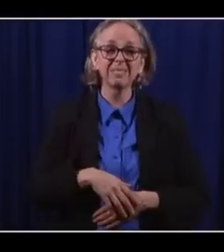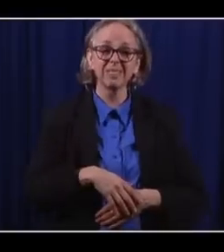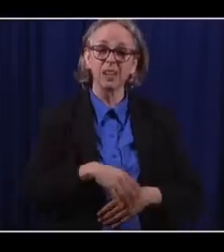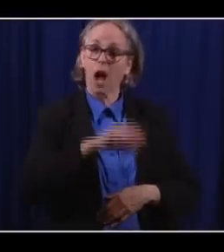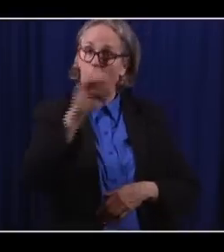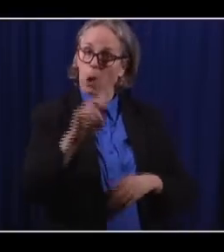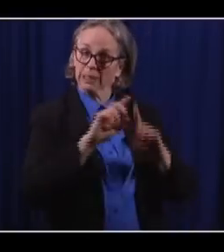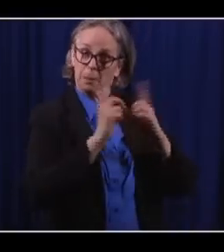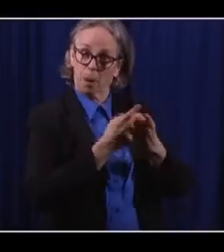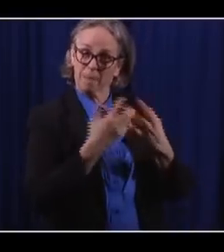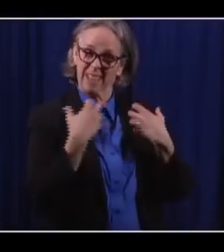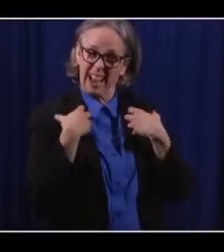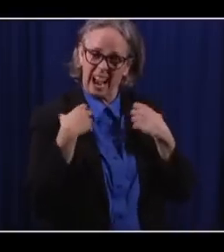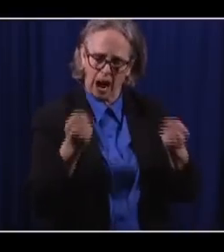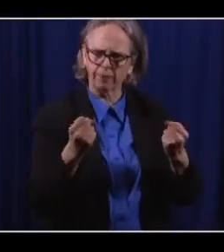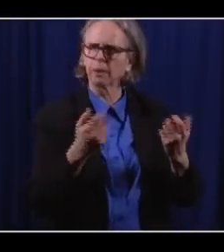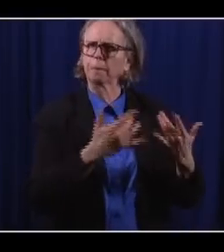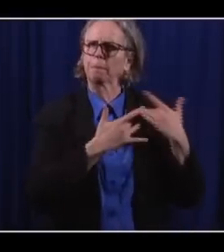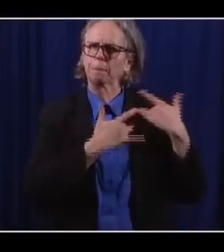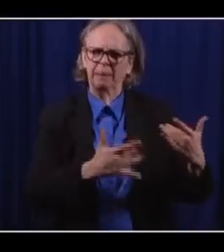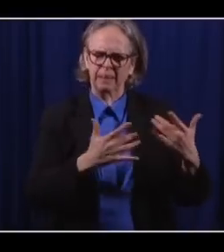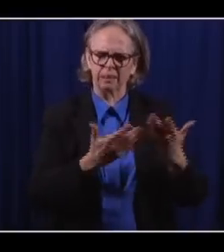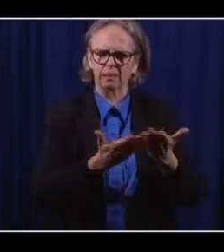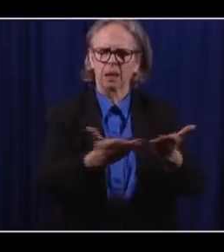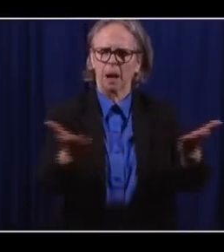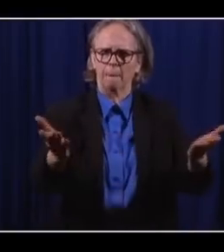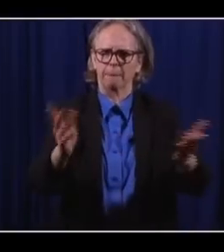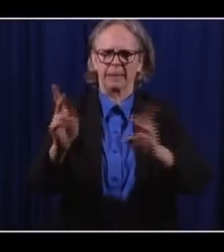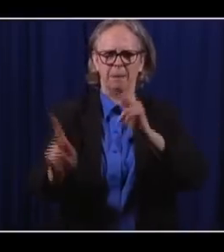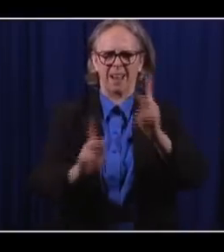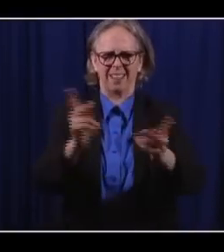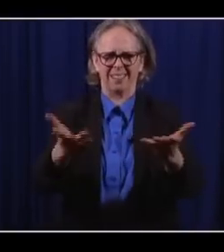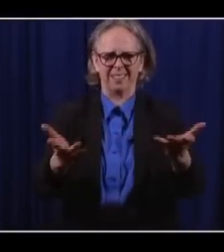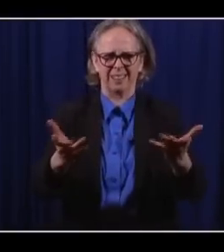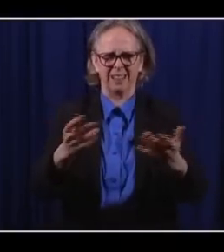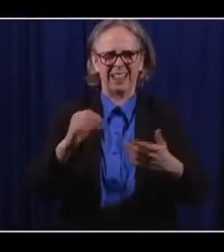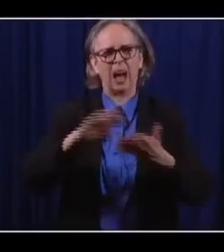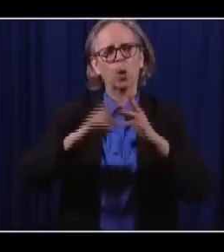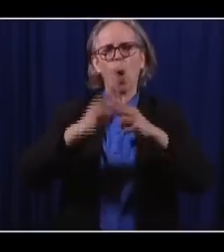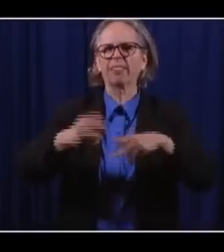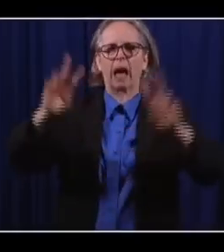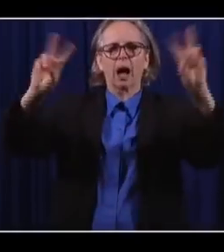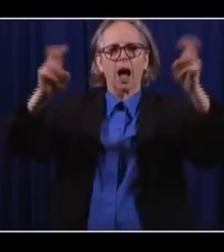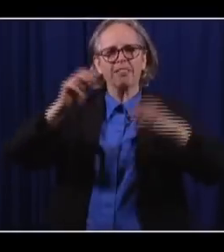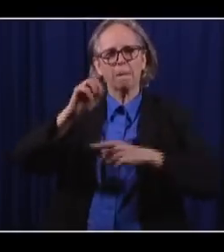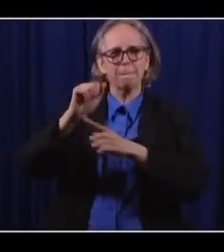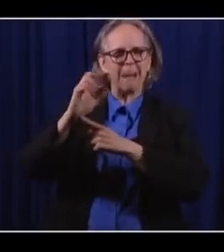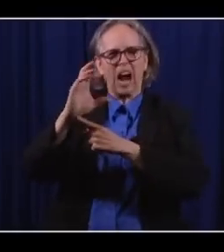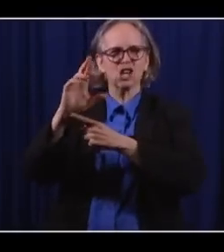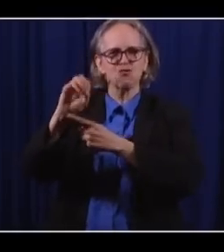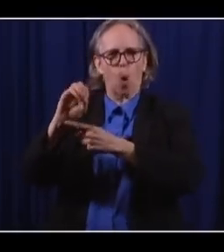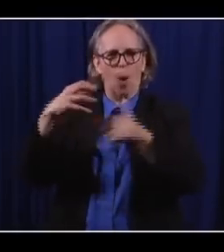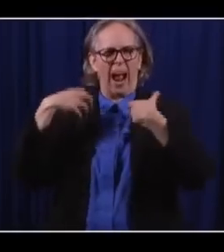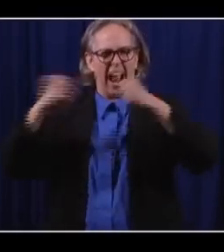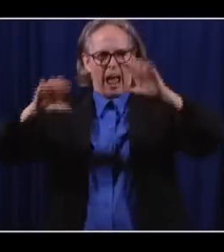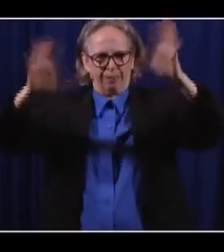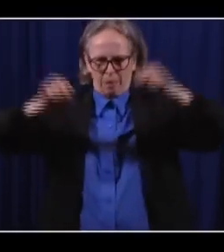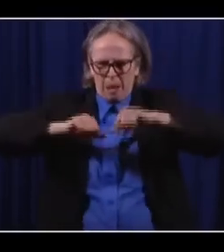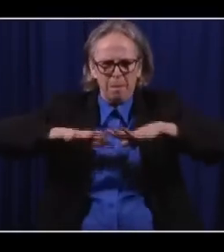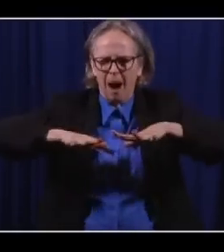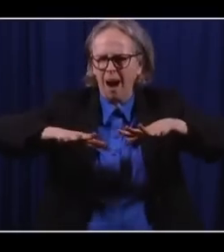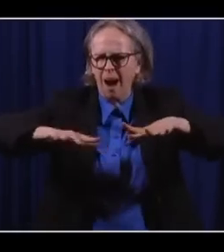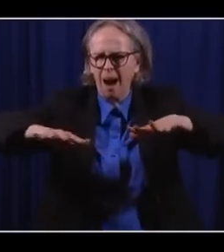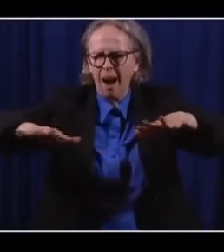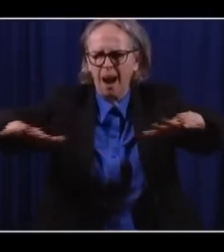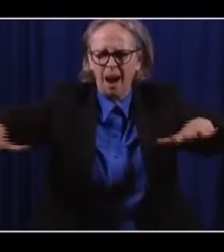whole, what we might consider our macro health issues. And much of that focus is on injury and illness